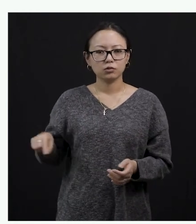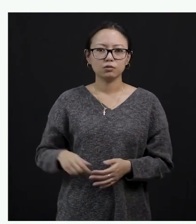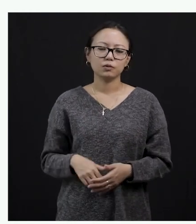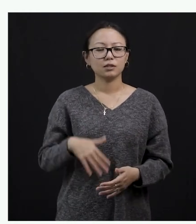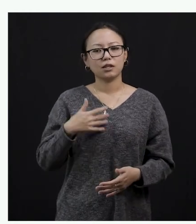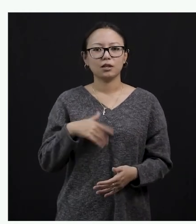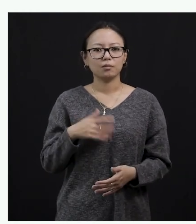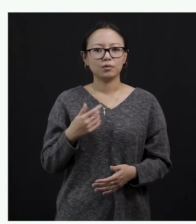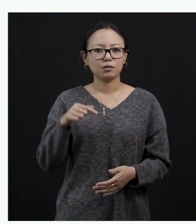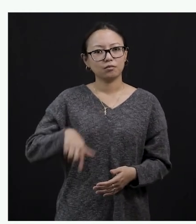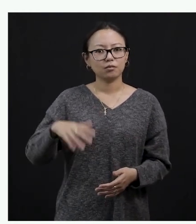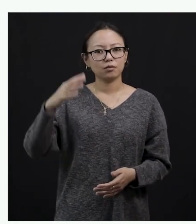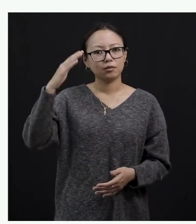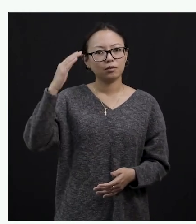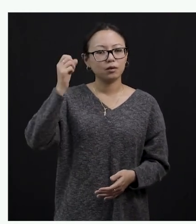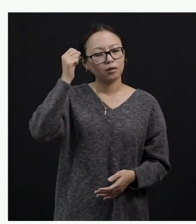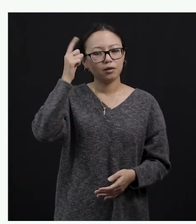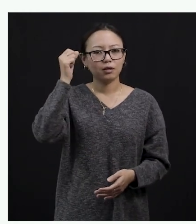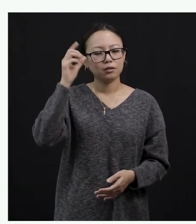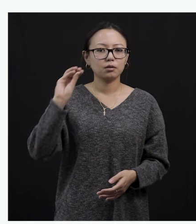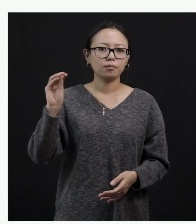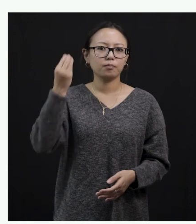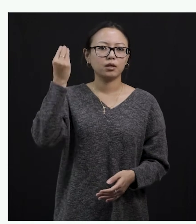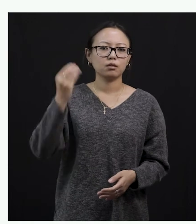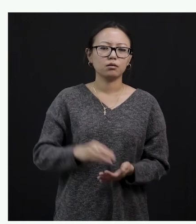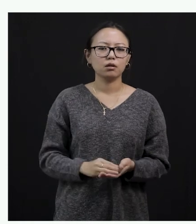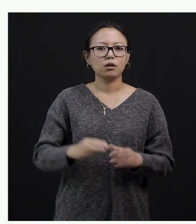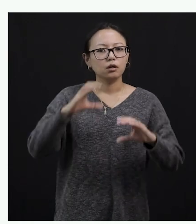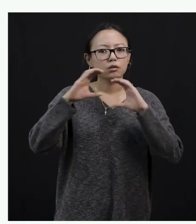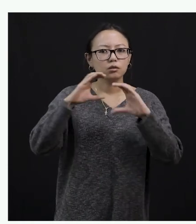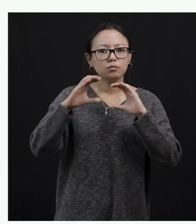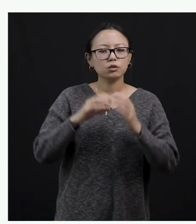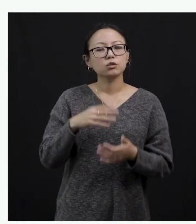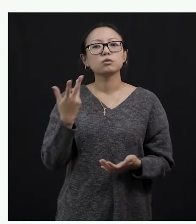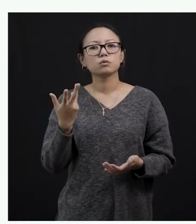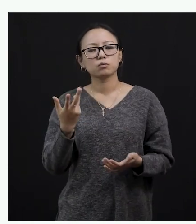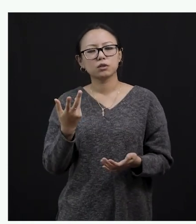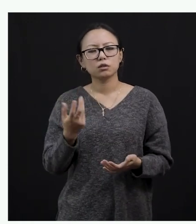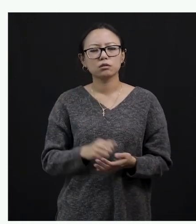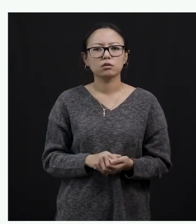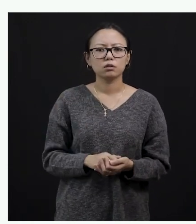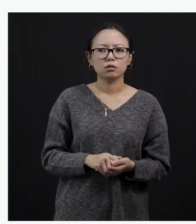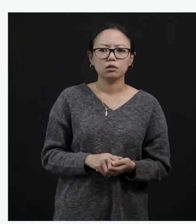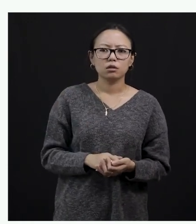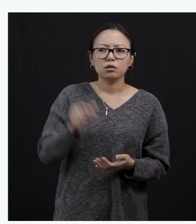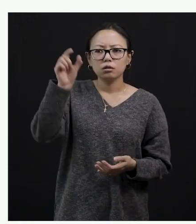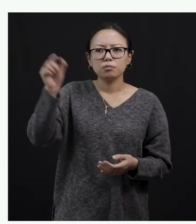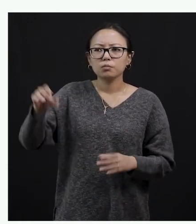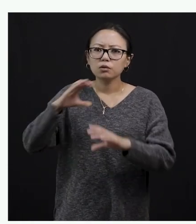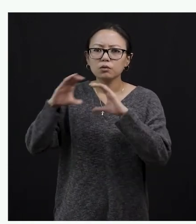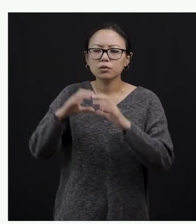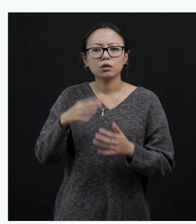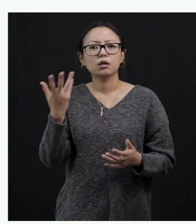happy, and she have learned so much about communications, or how to communicate with others, right? So